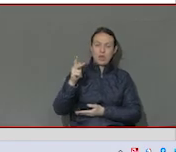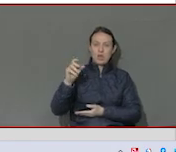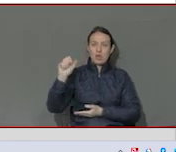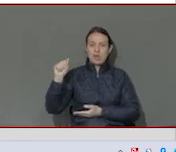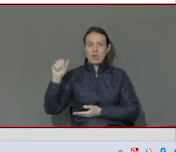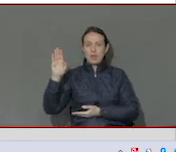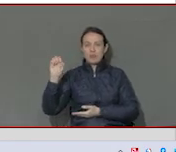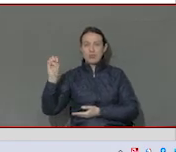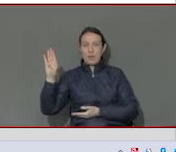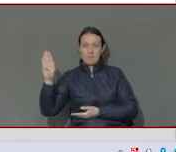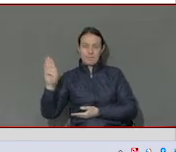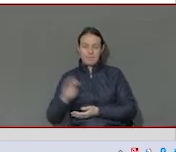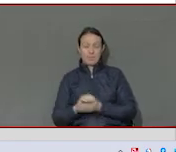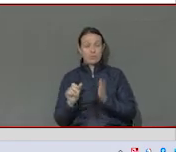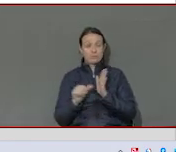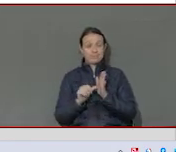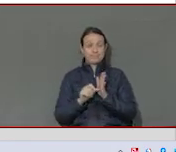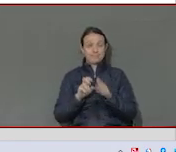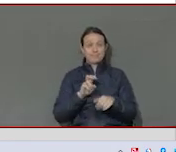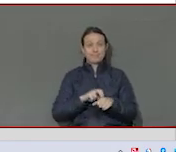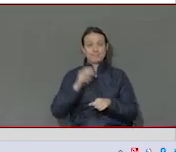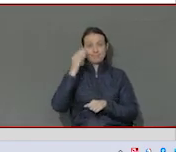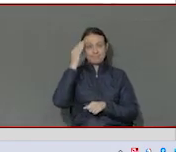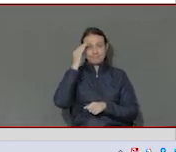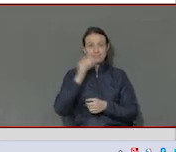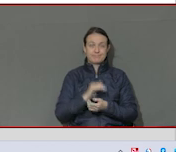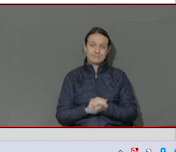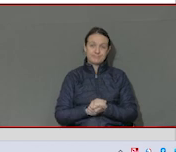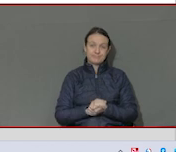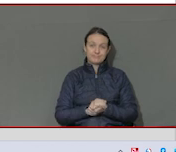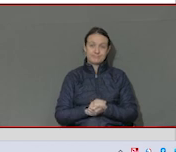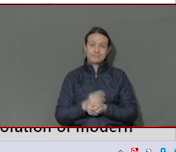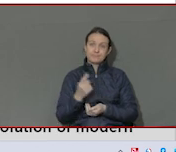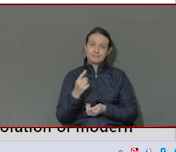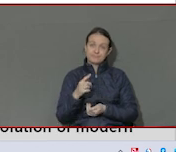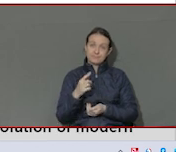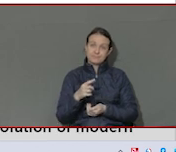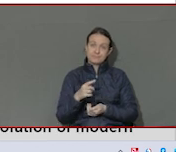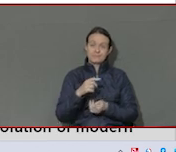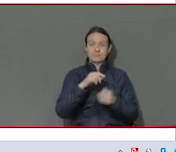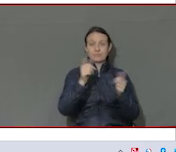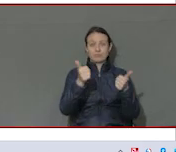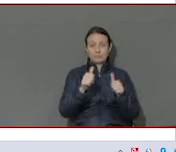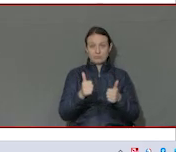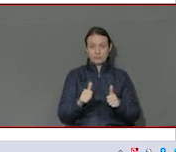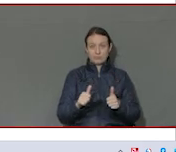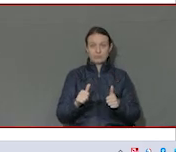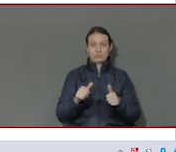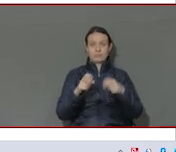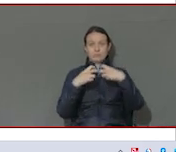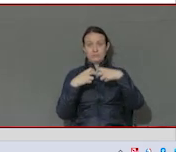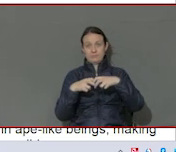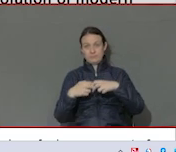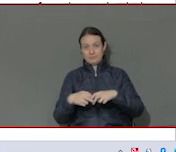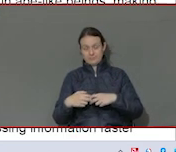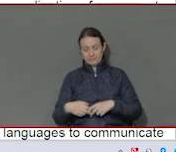know the significance of the shape of the spine.